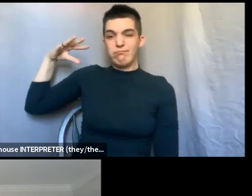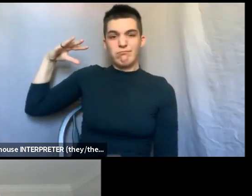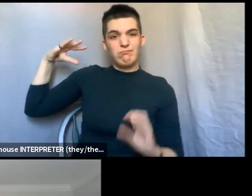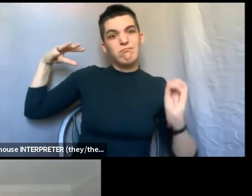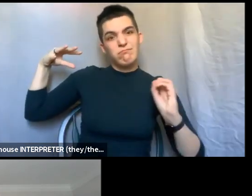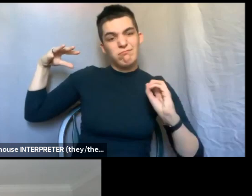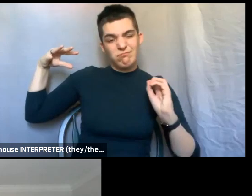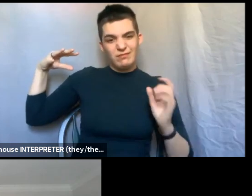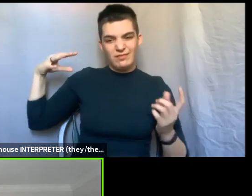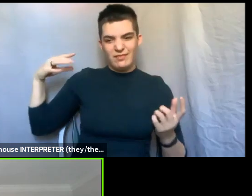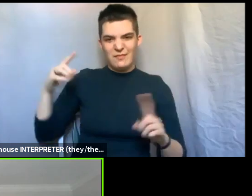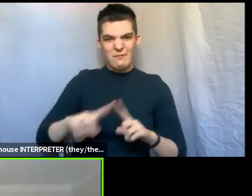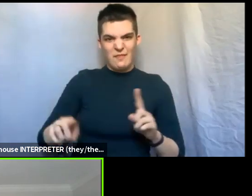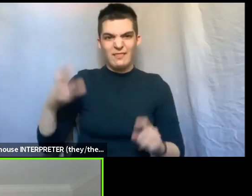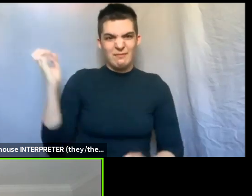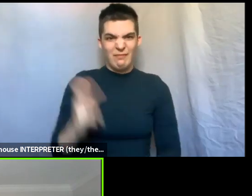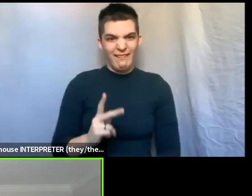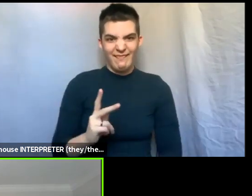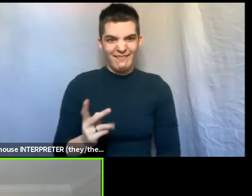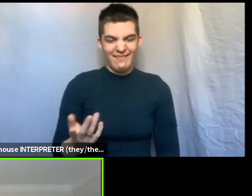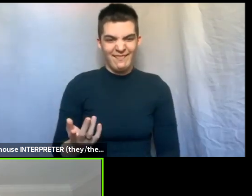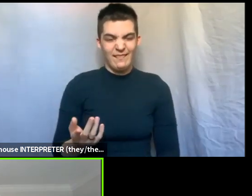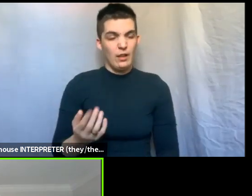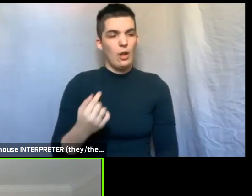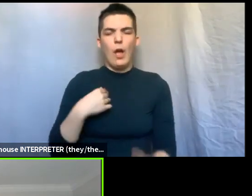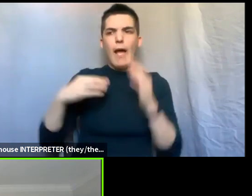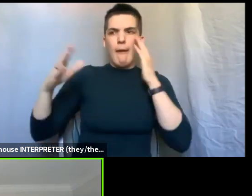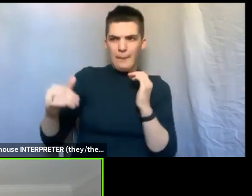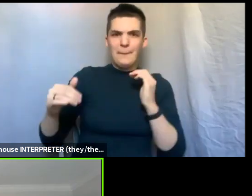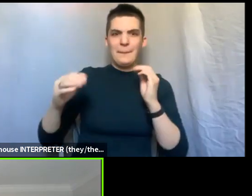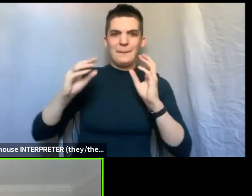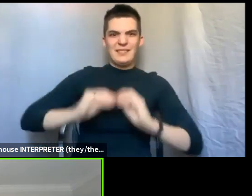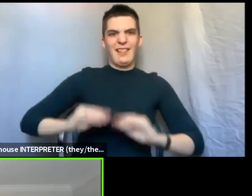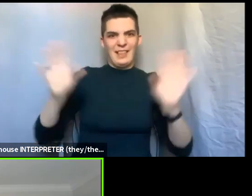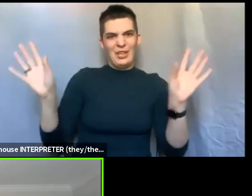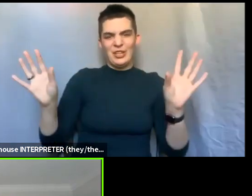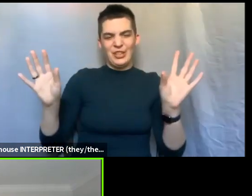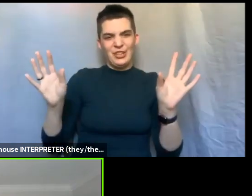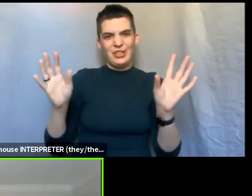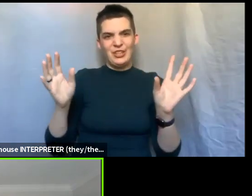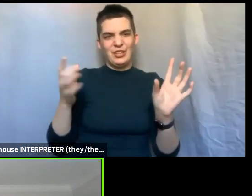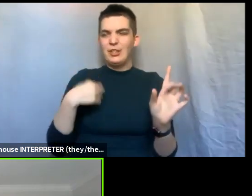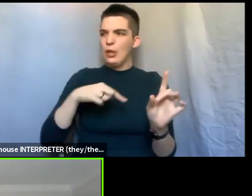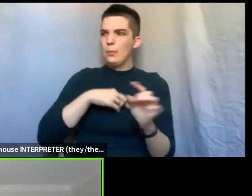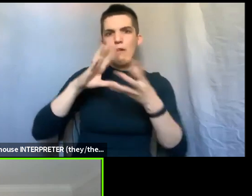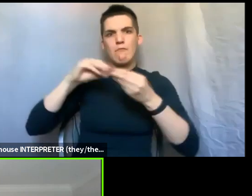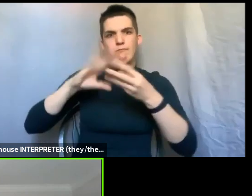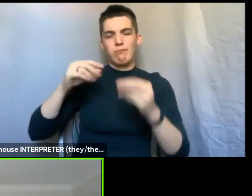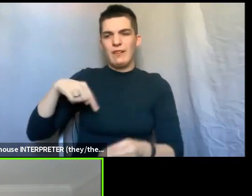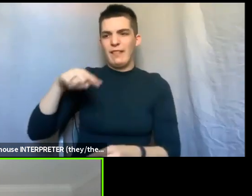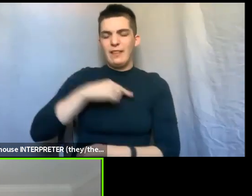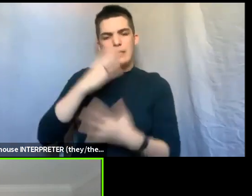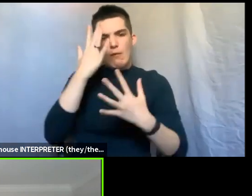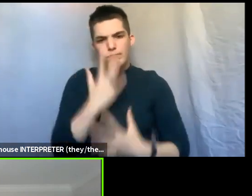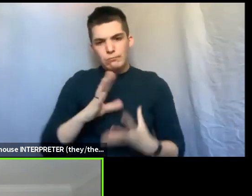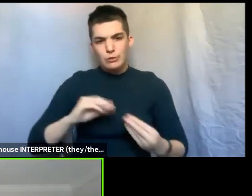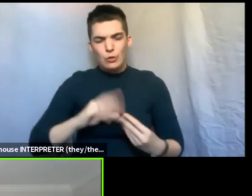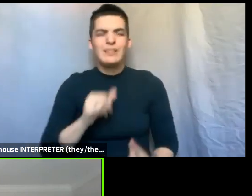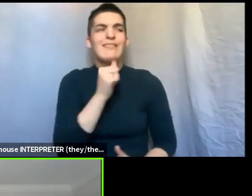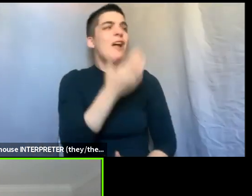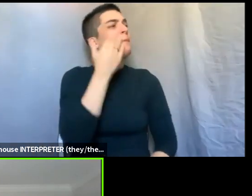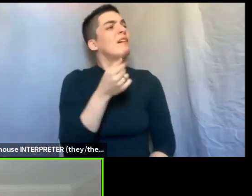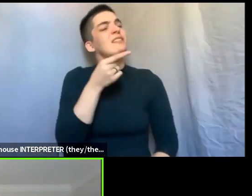back. And I hope it's clear that we're telling these dark stories, not because we want to share dark